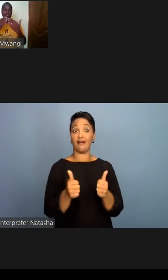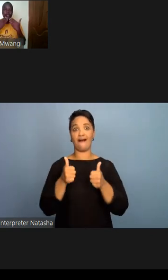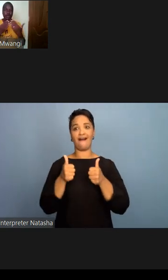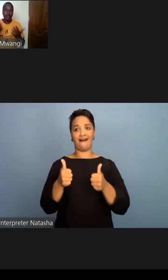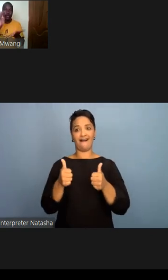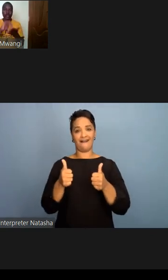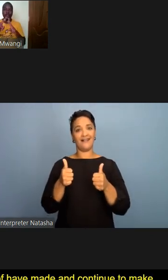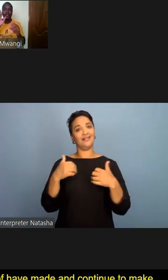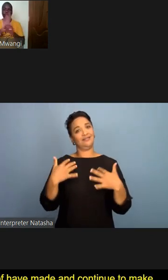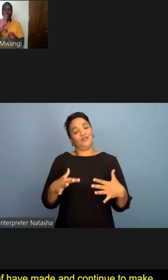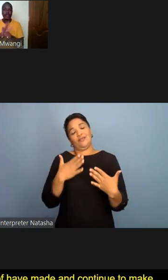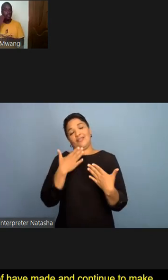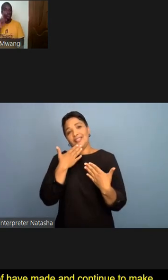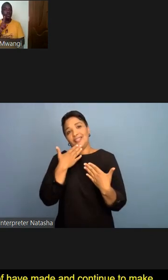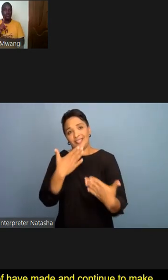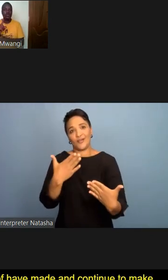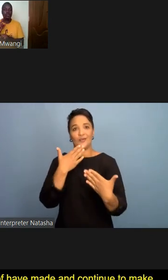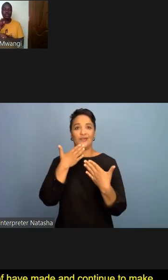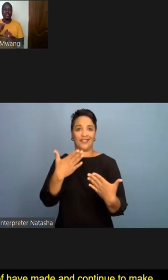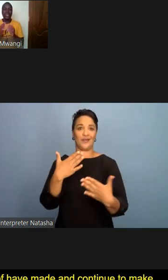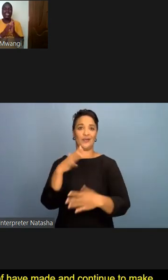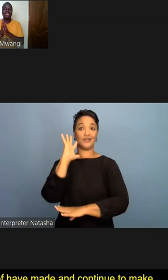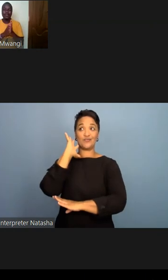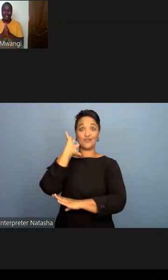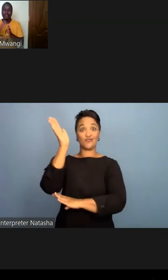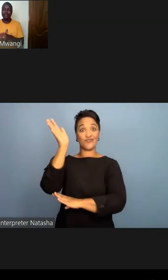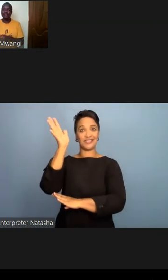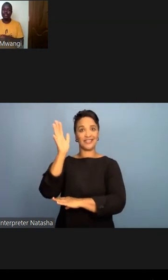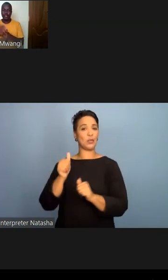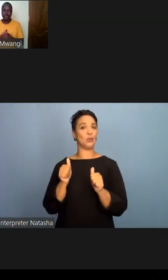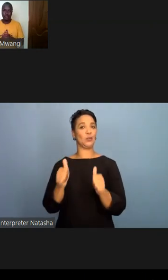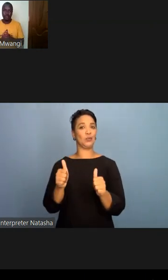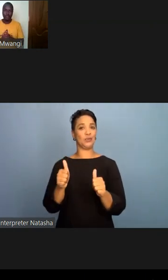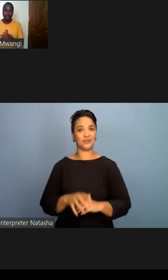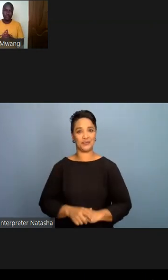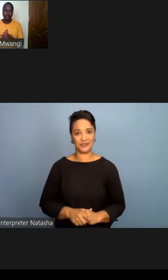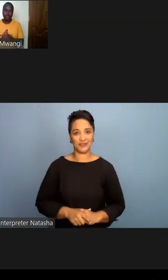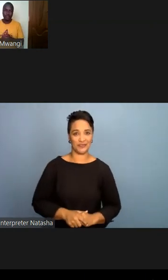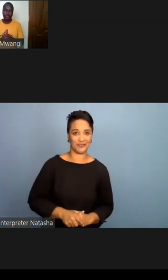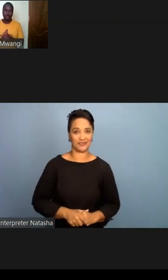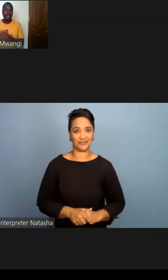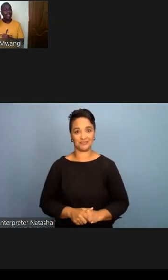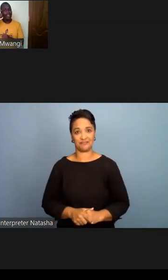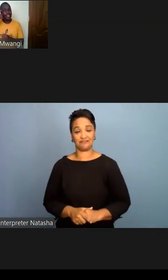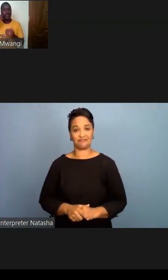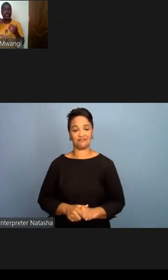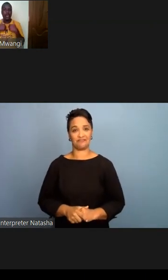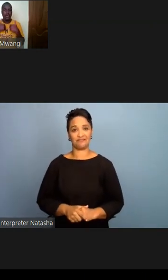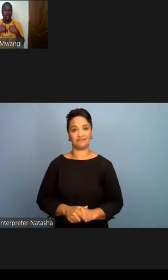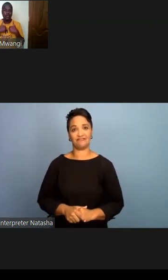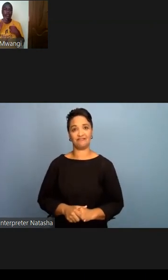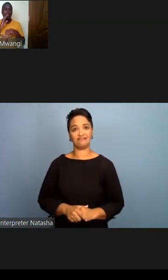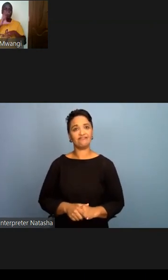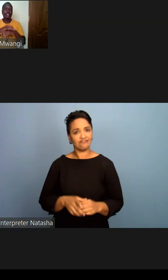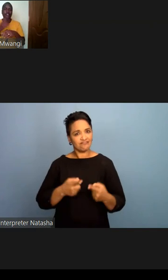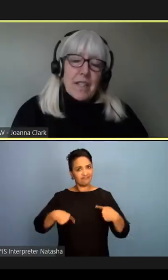again very much for such an inspiring presentation. I think we have been getting a